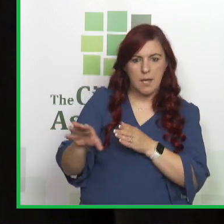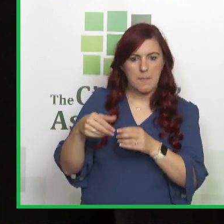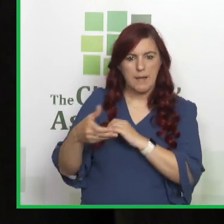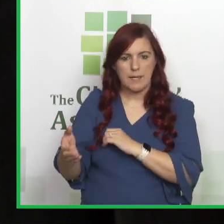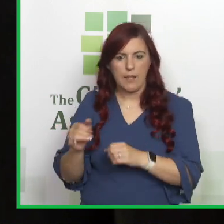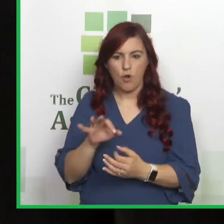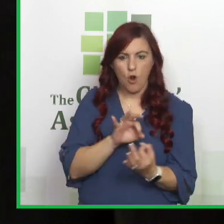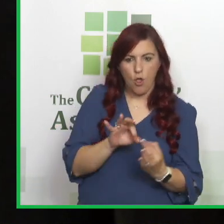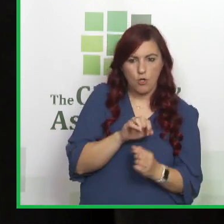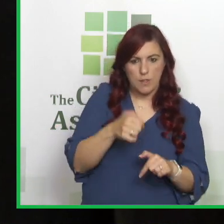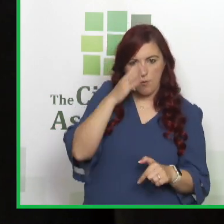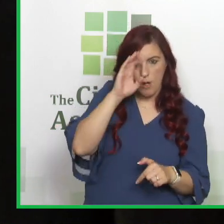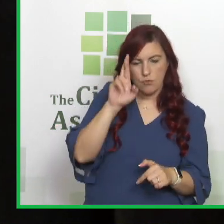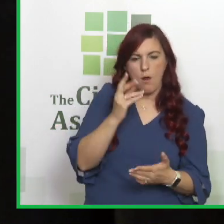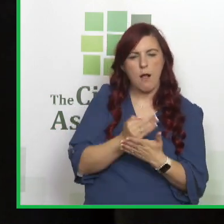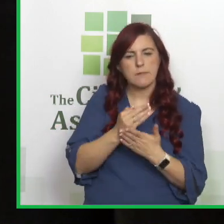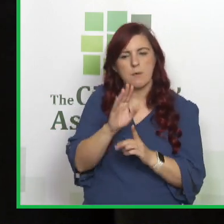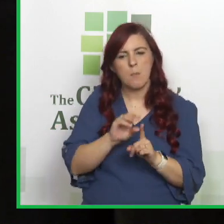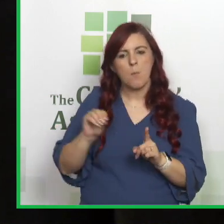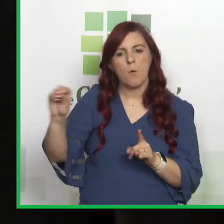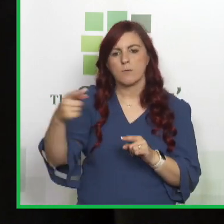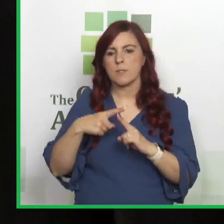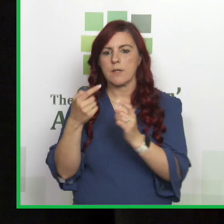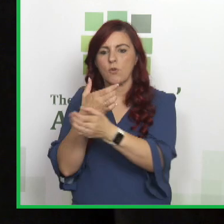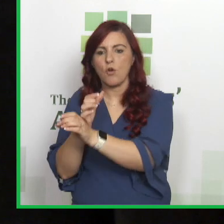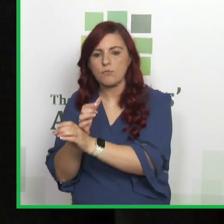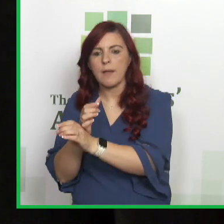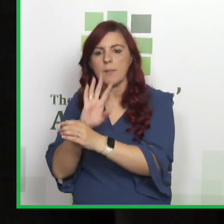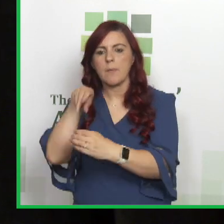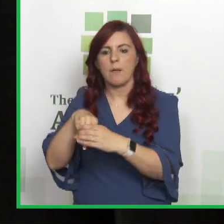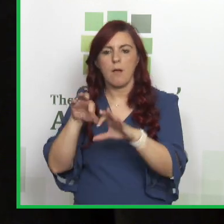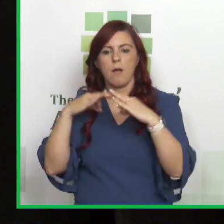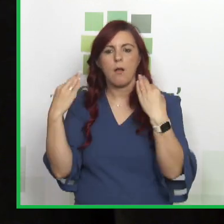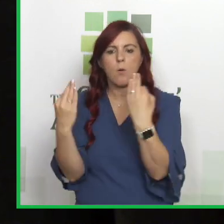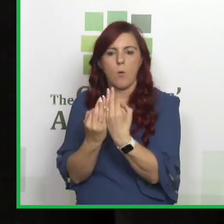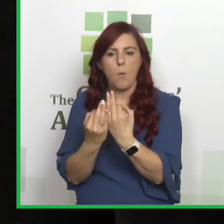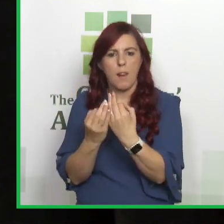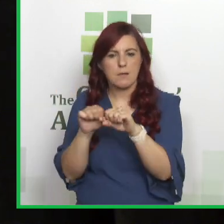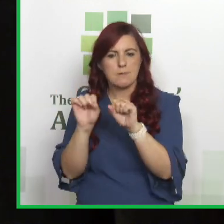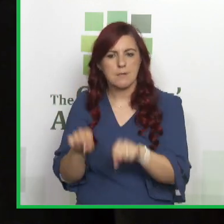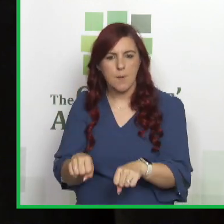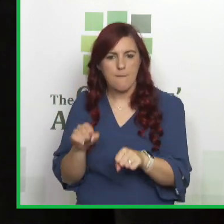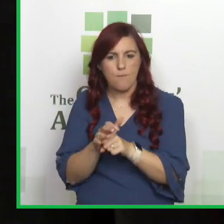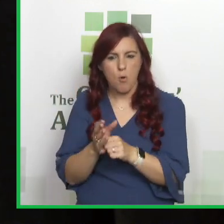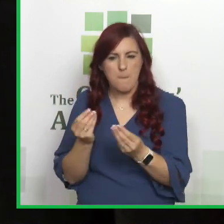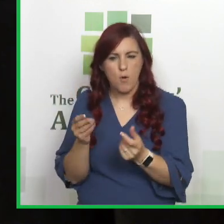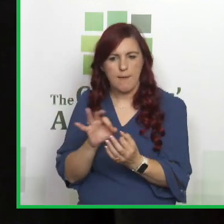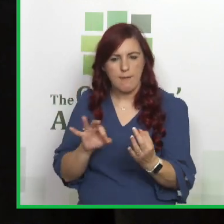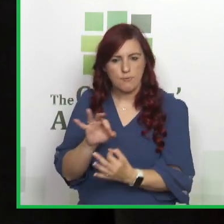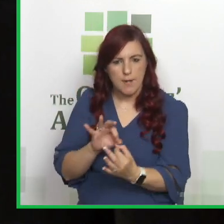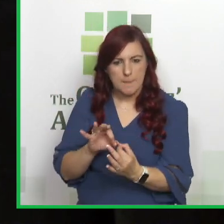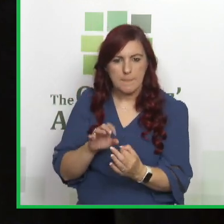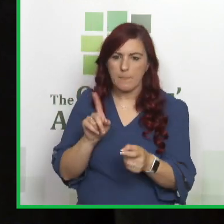be laundered in Ireland or more often taken out of the country to enter into the global money laundering mechanisms. This cash also pays for all